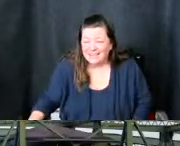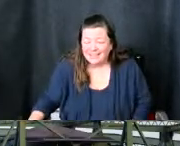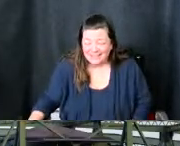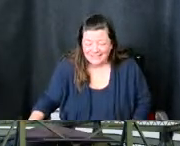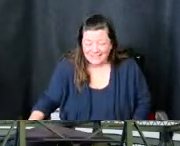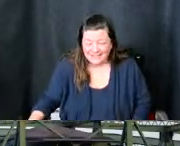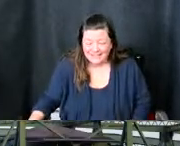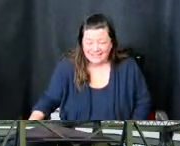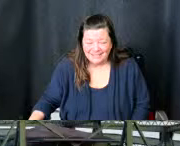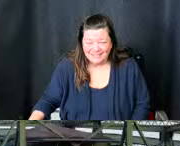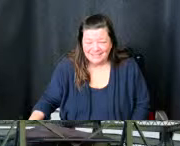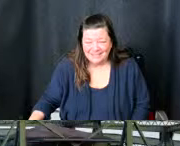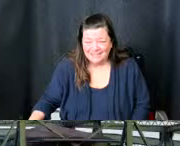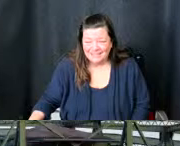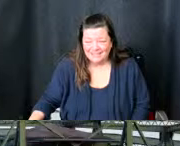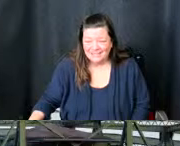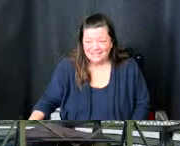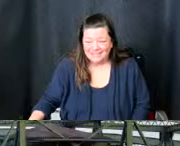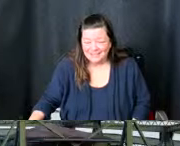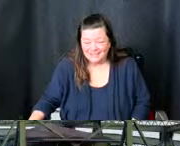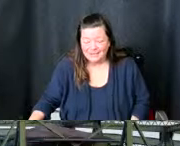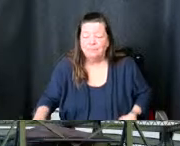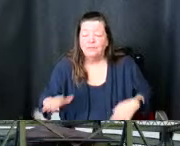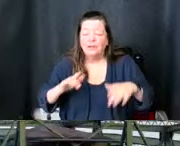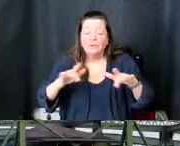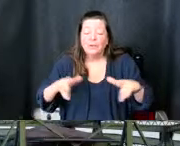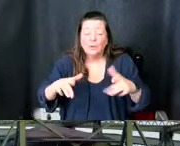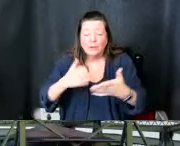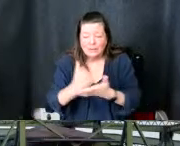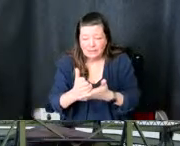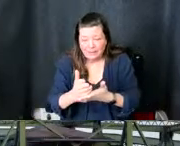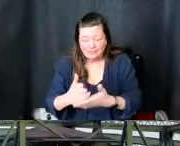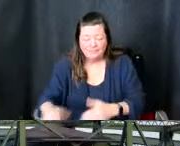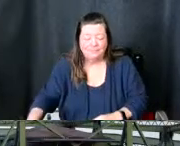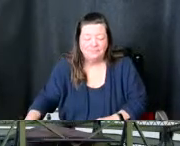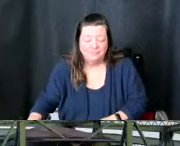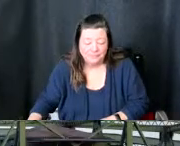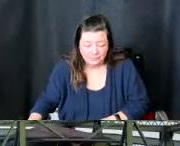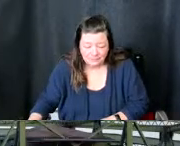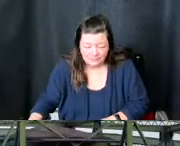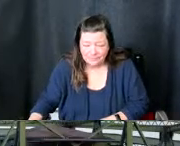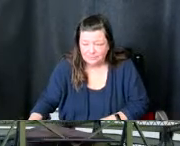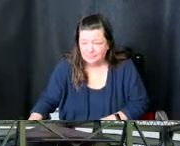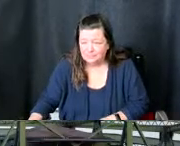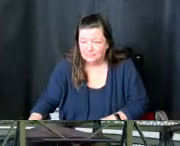Any day.